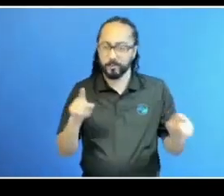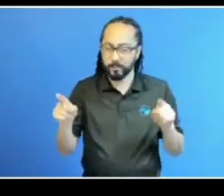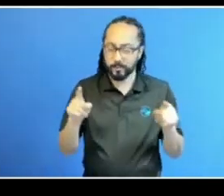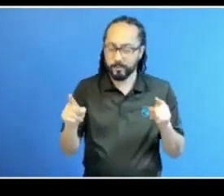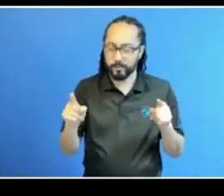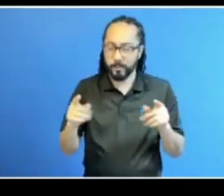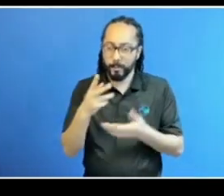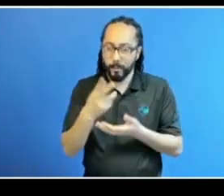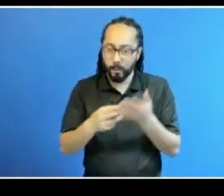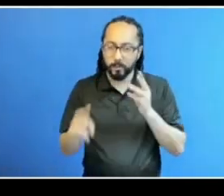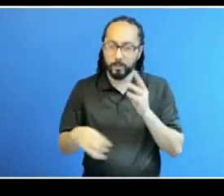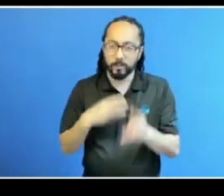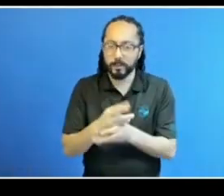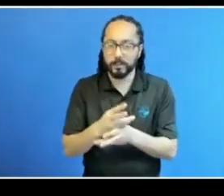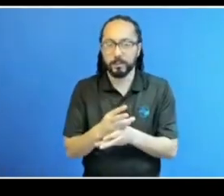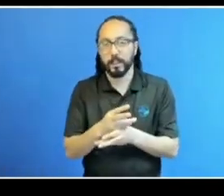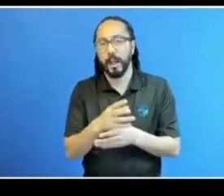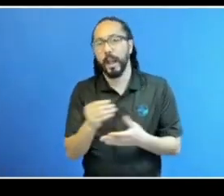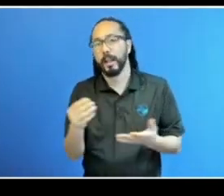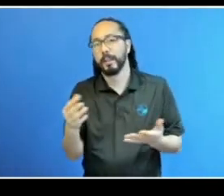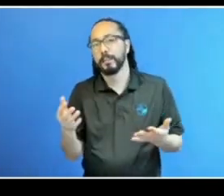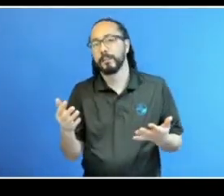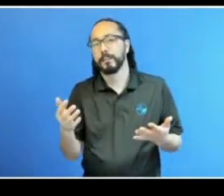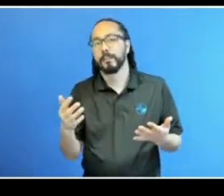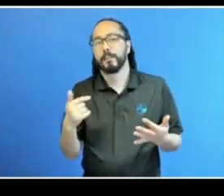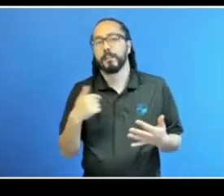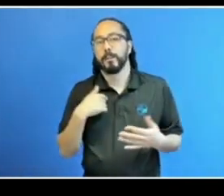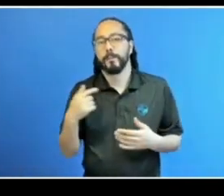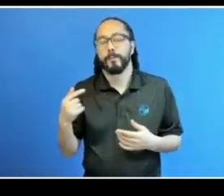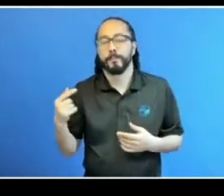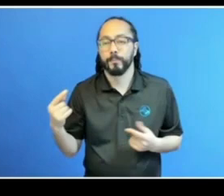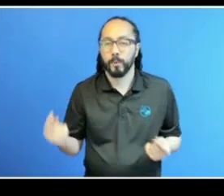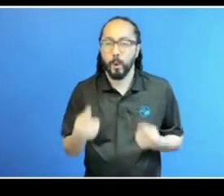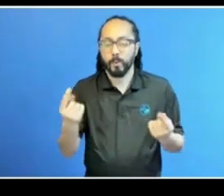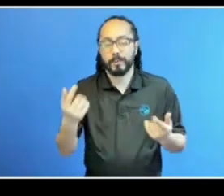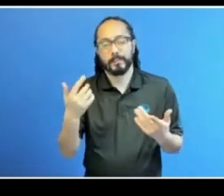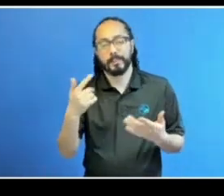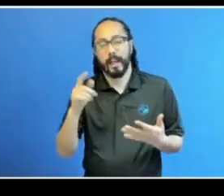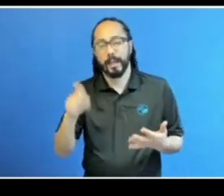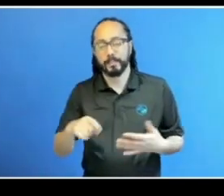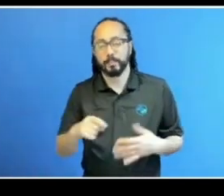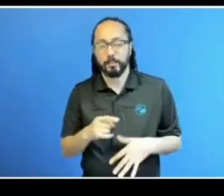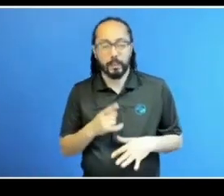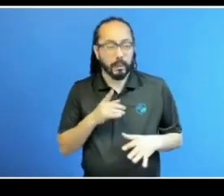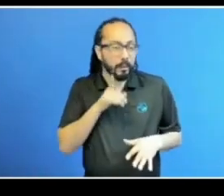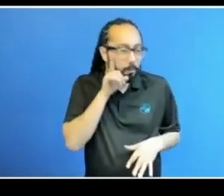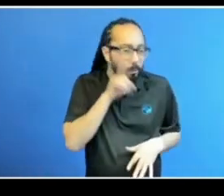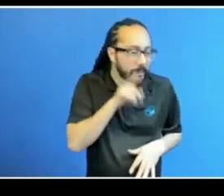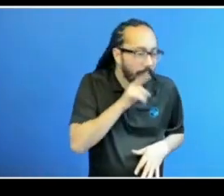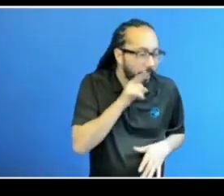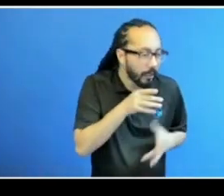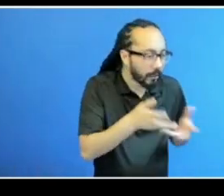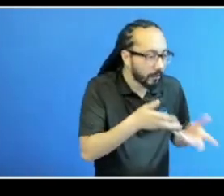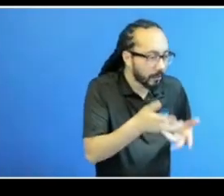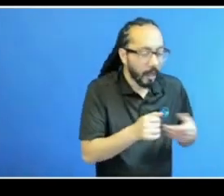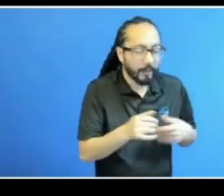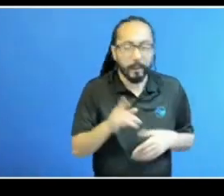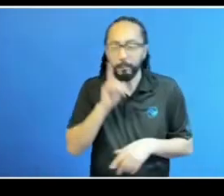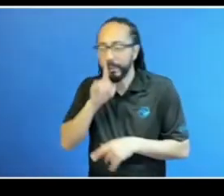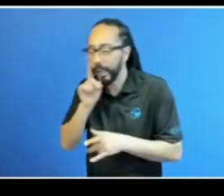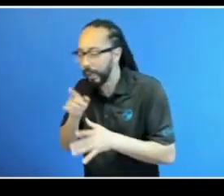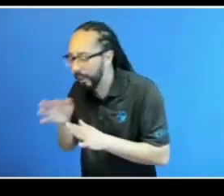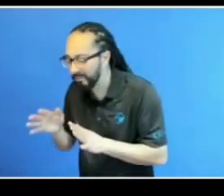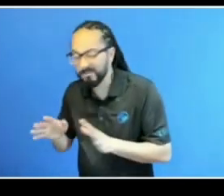worlds, and having to always pretend in one world showed me that success is just being